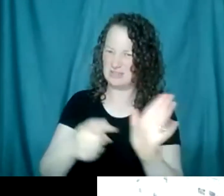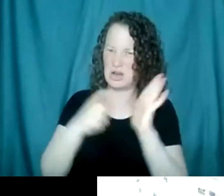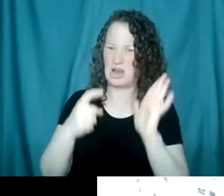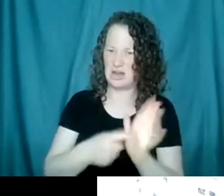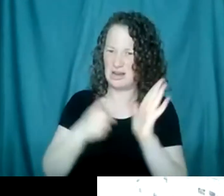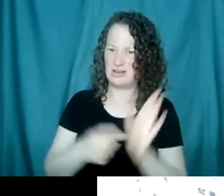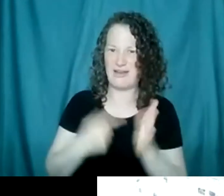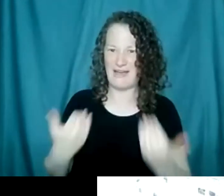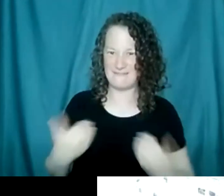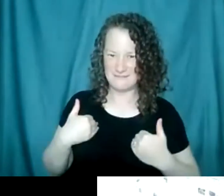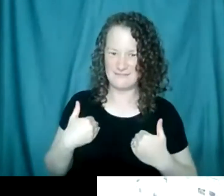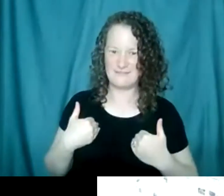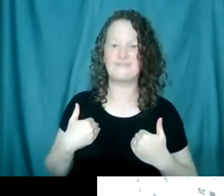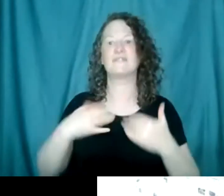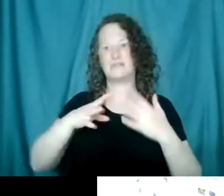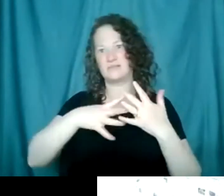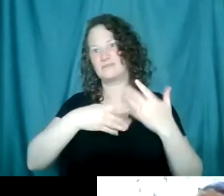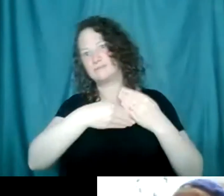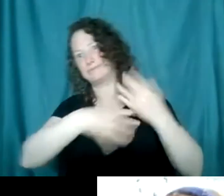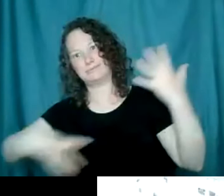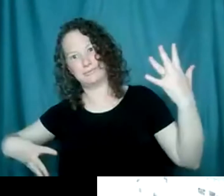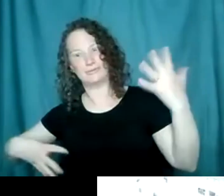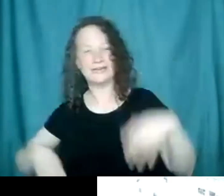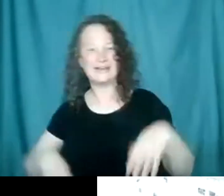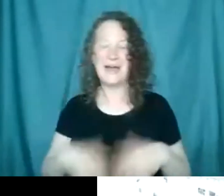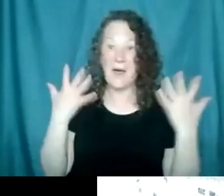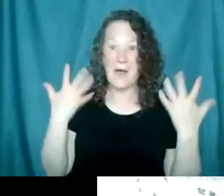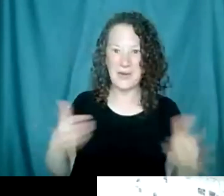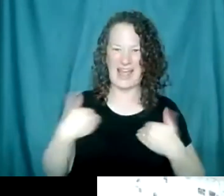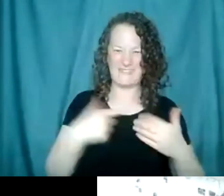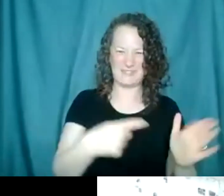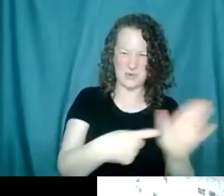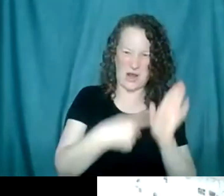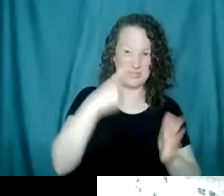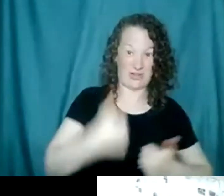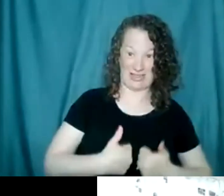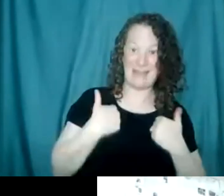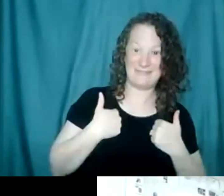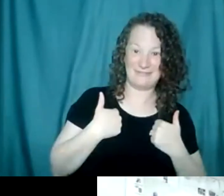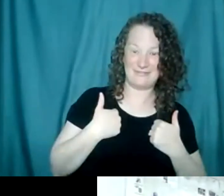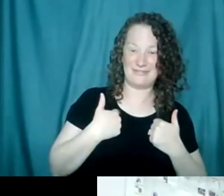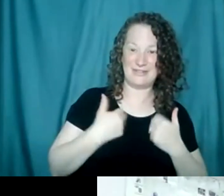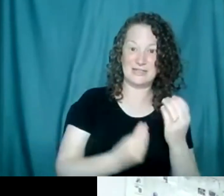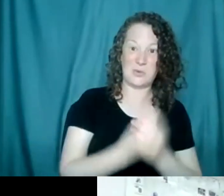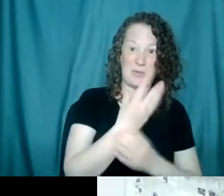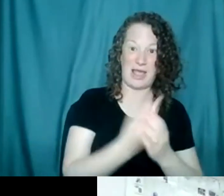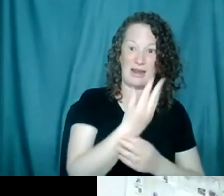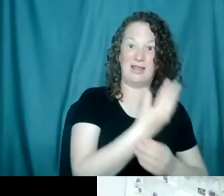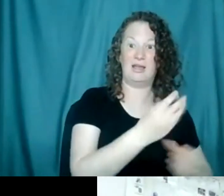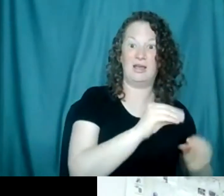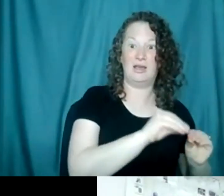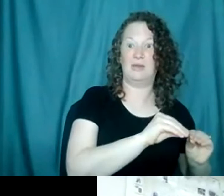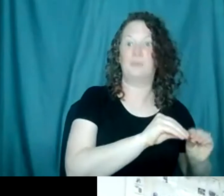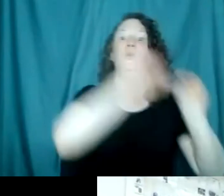organic, etc., etc., etc. So we have to make sure